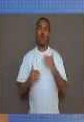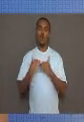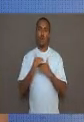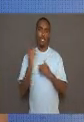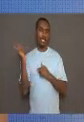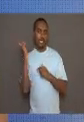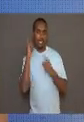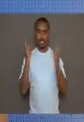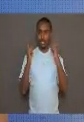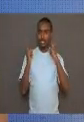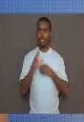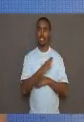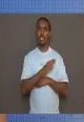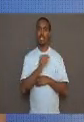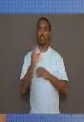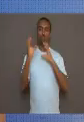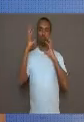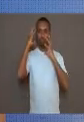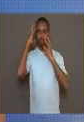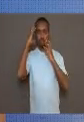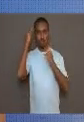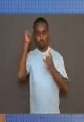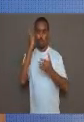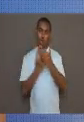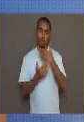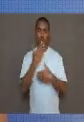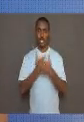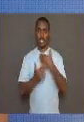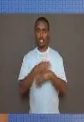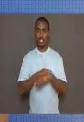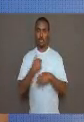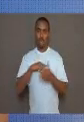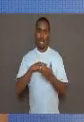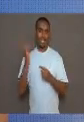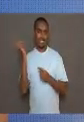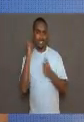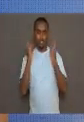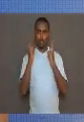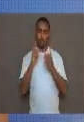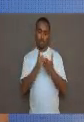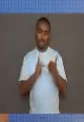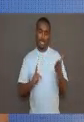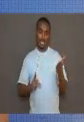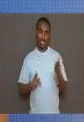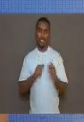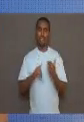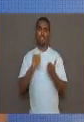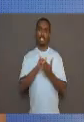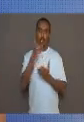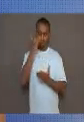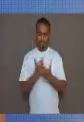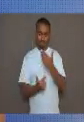on listening and comprehension. We have listened to a passage